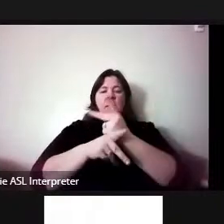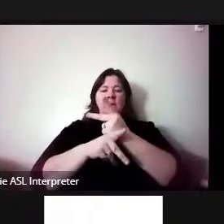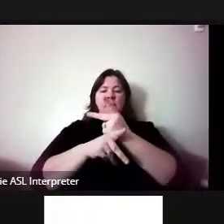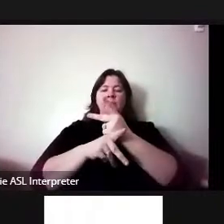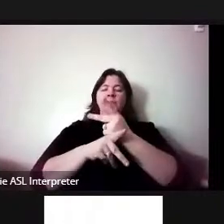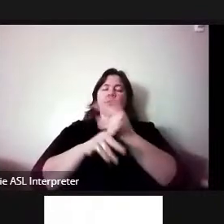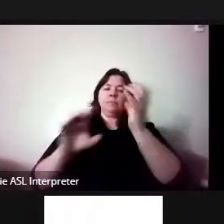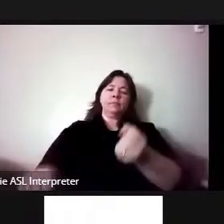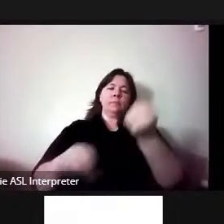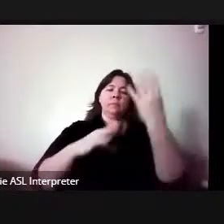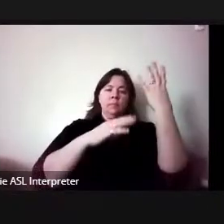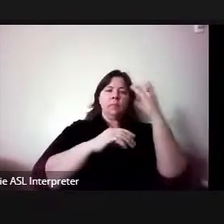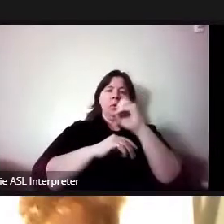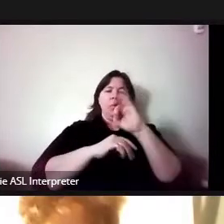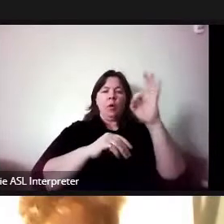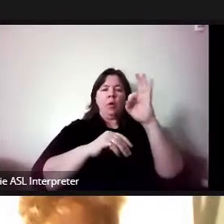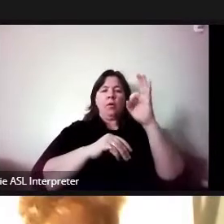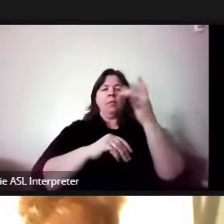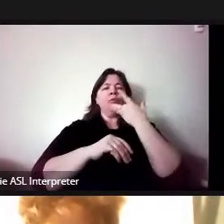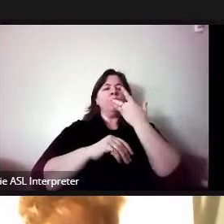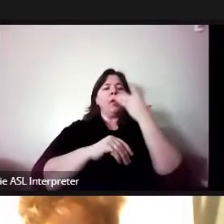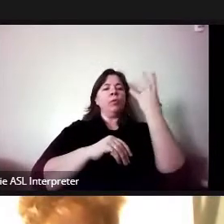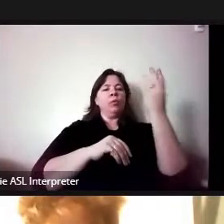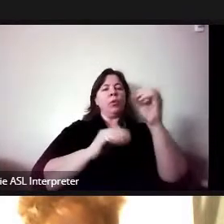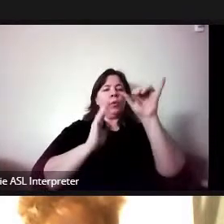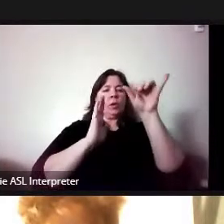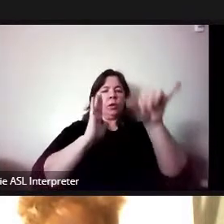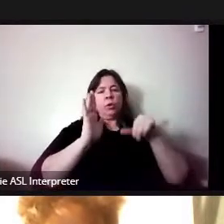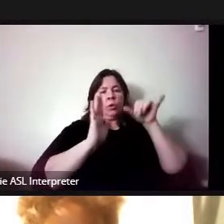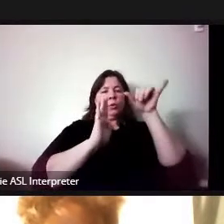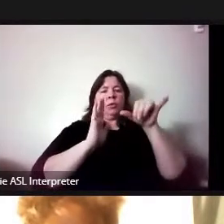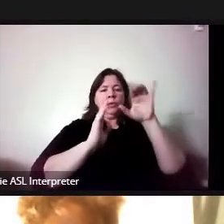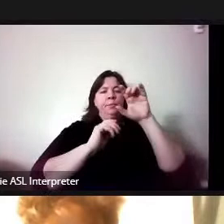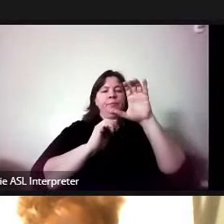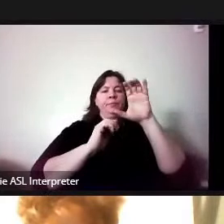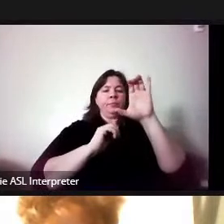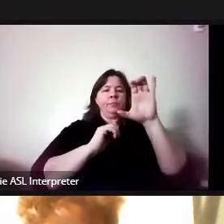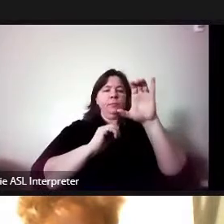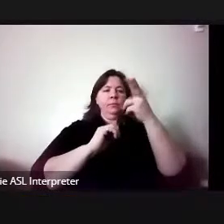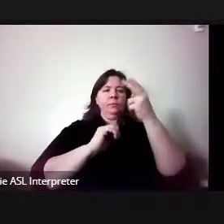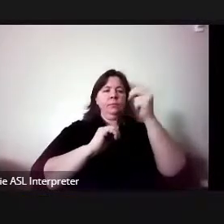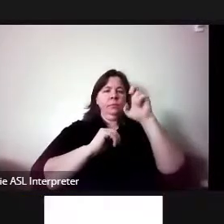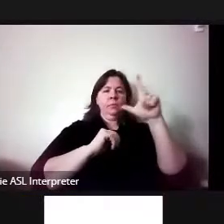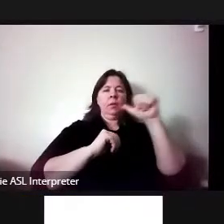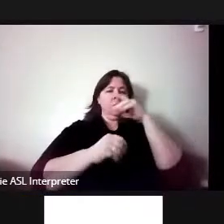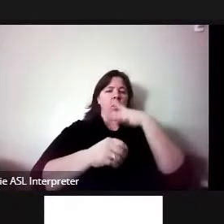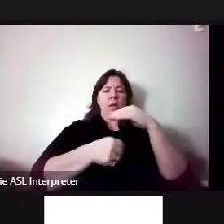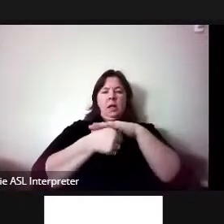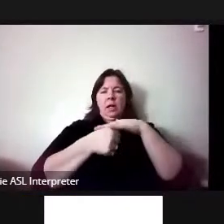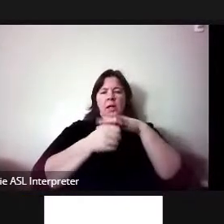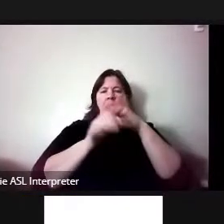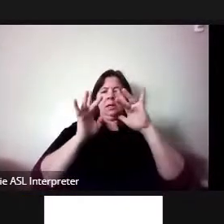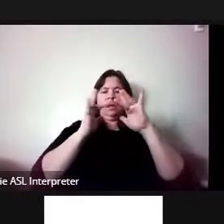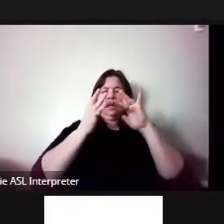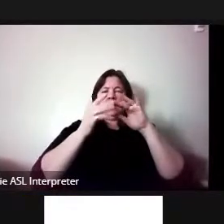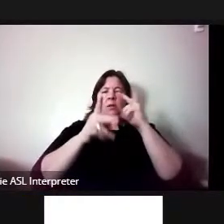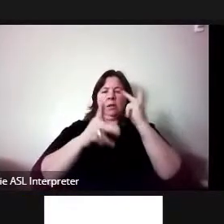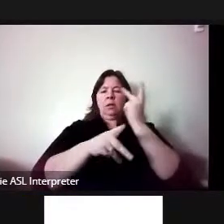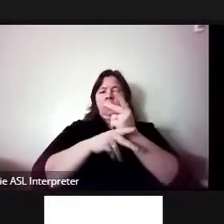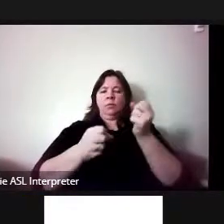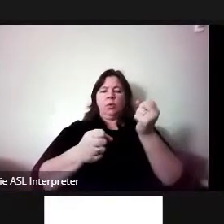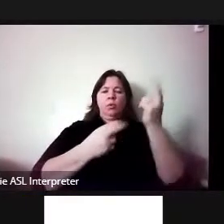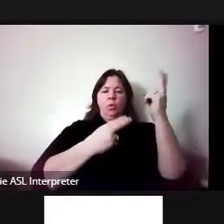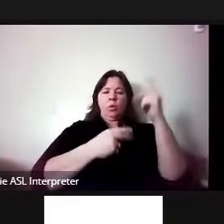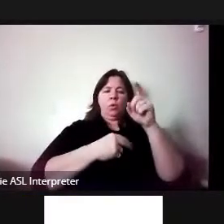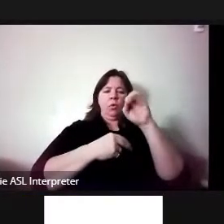off, please rather go onto the YouTube channel, because sometimes Zoom just doesn't like certain areas and the network keeps throwing you off